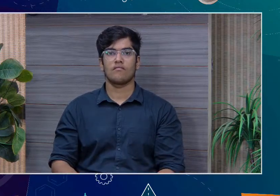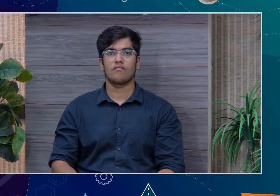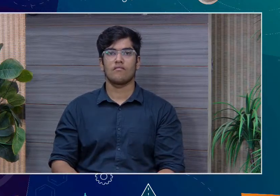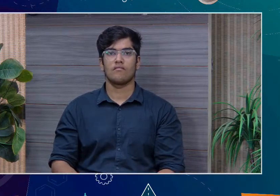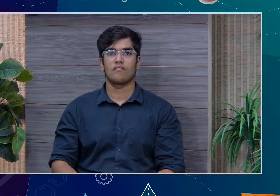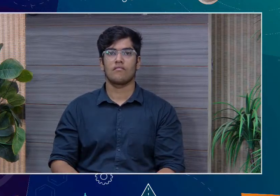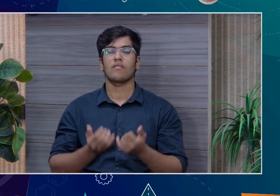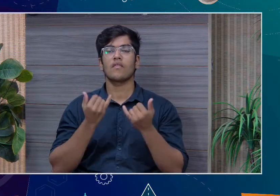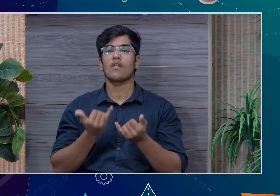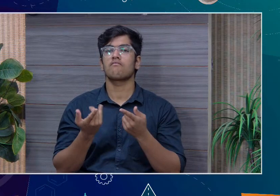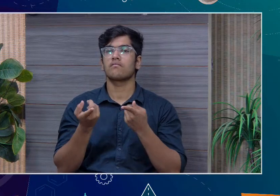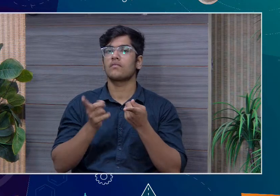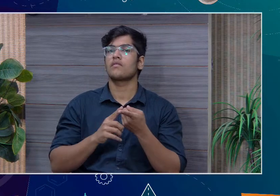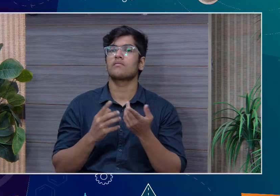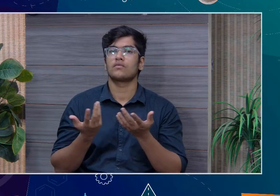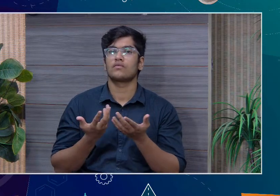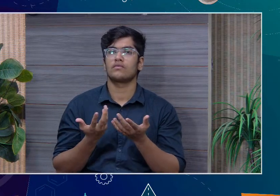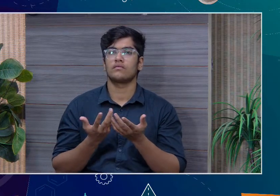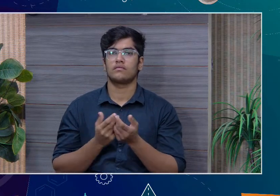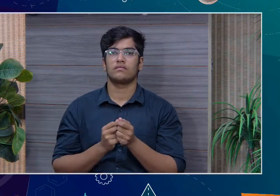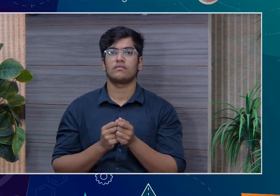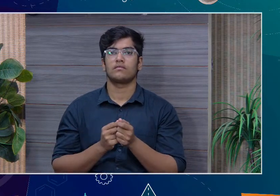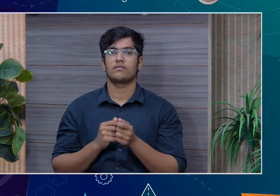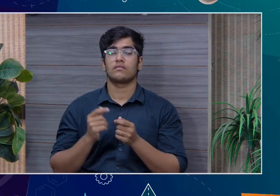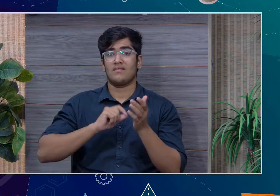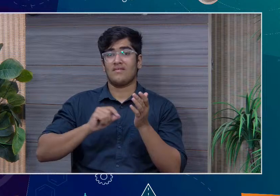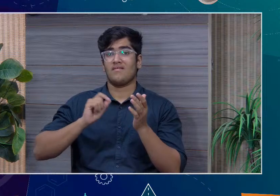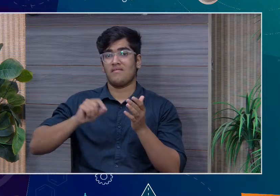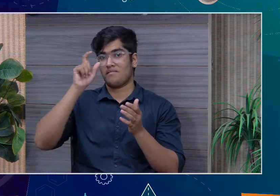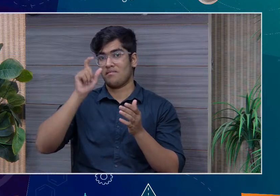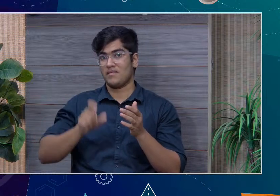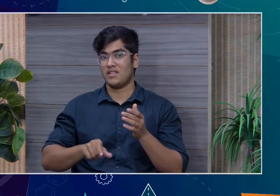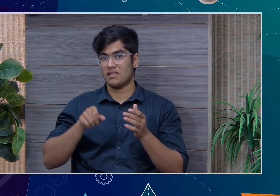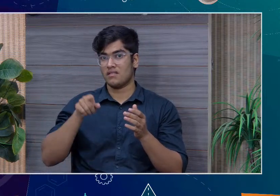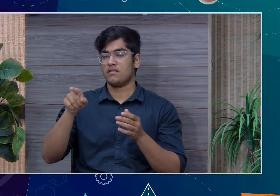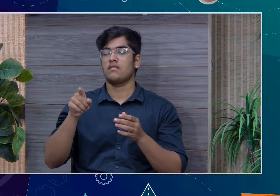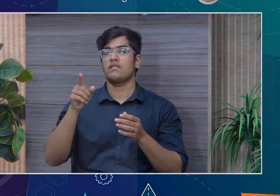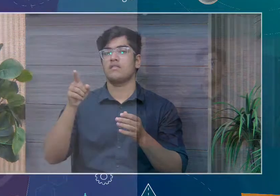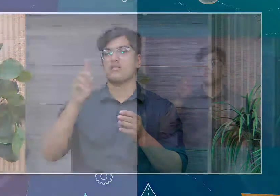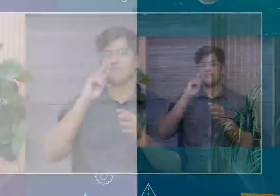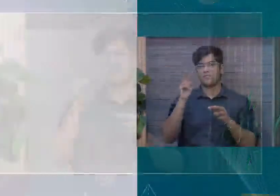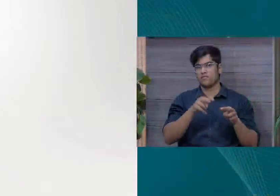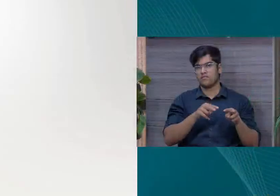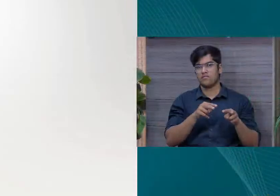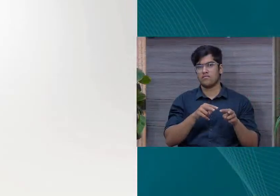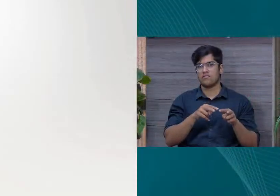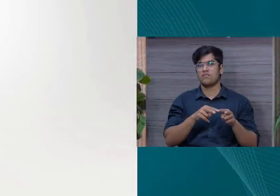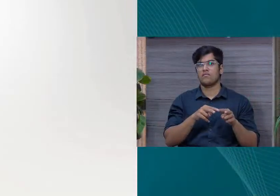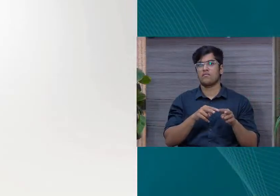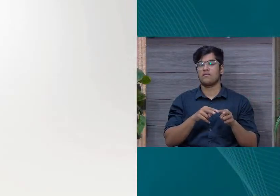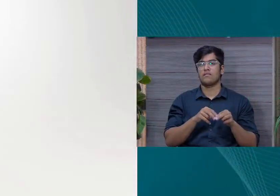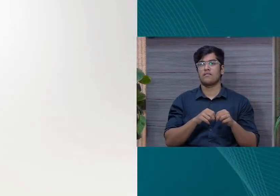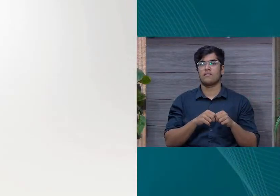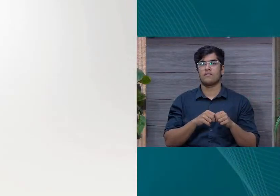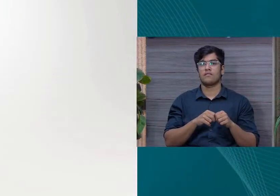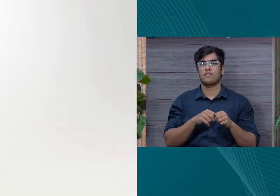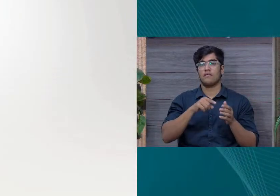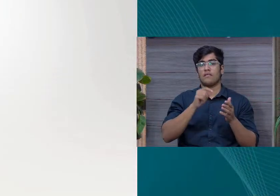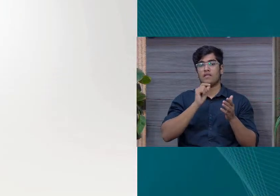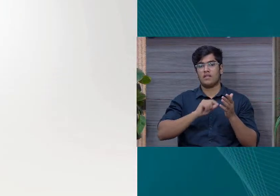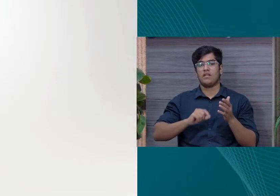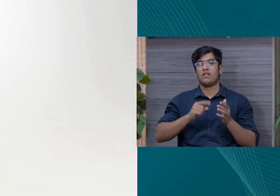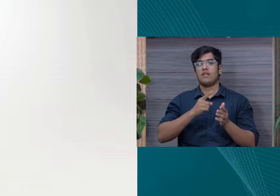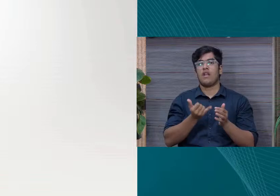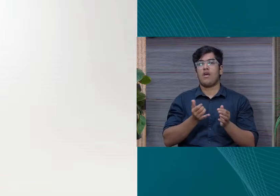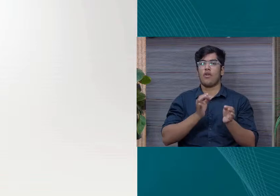what happened was, now the author, he would see that the author is